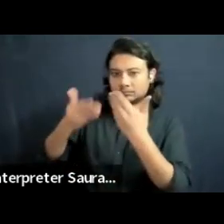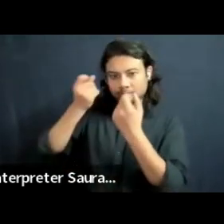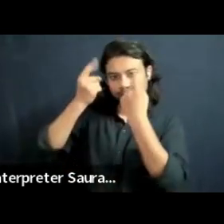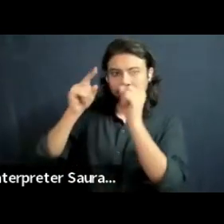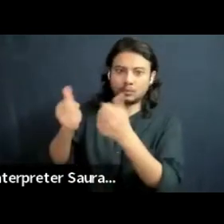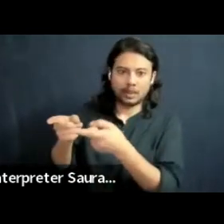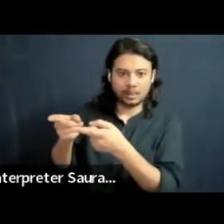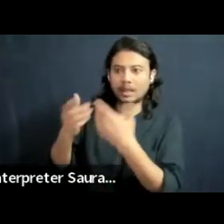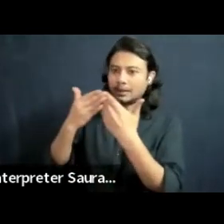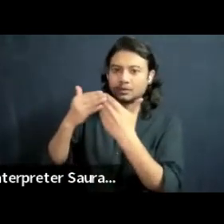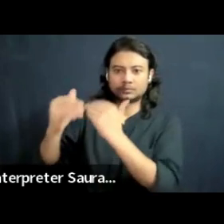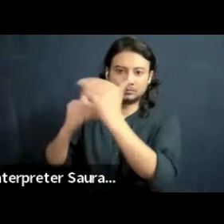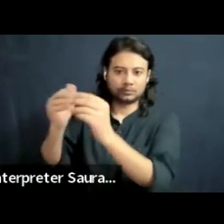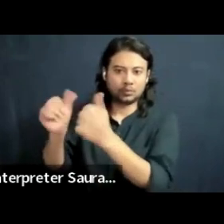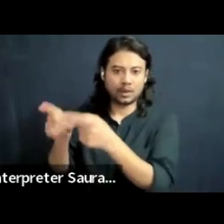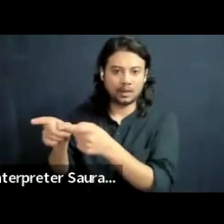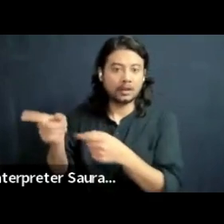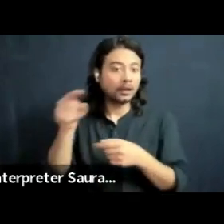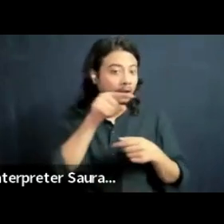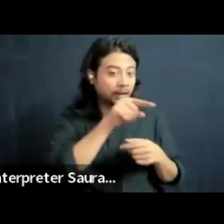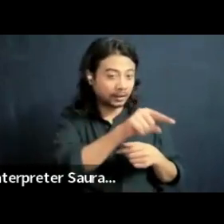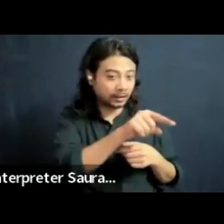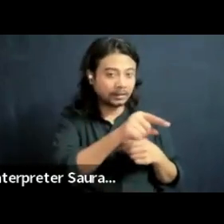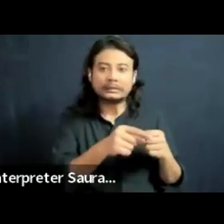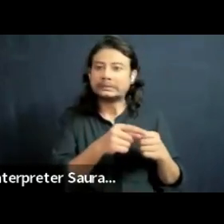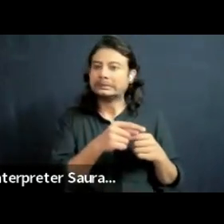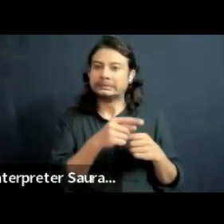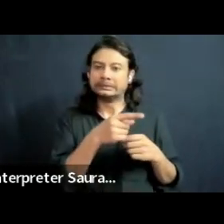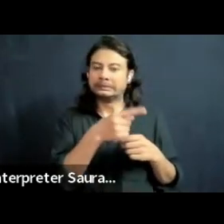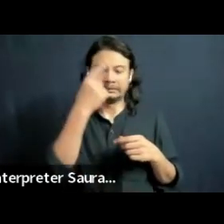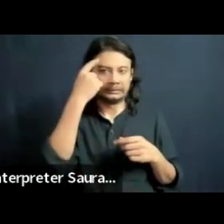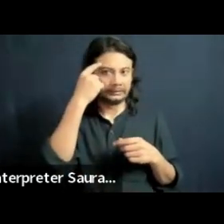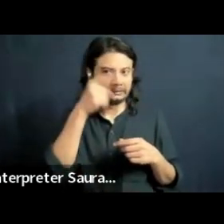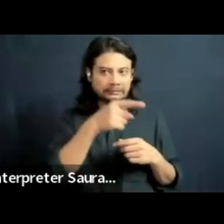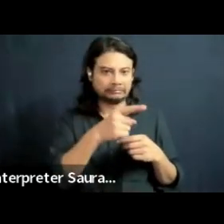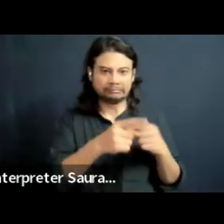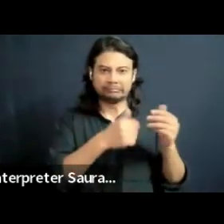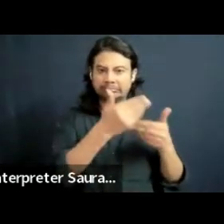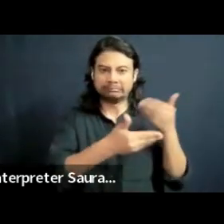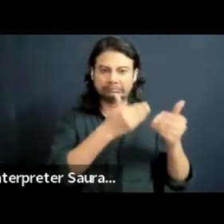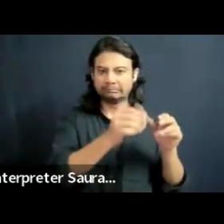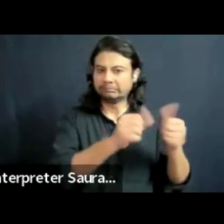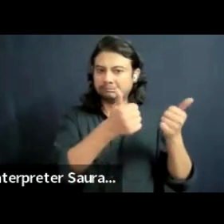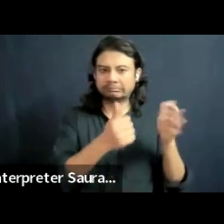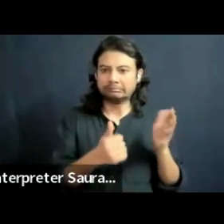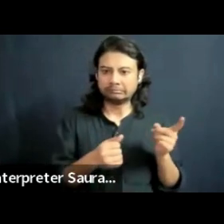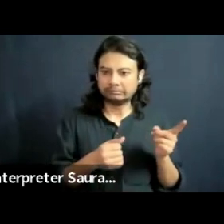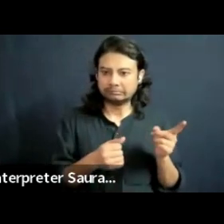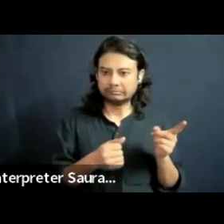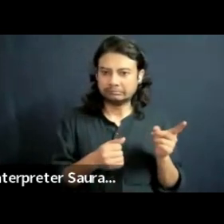educover. We kind of divide up children medically into mild,